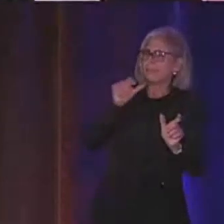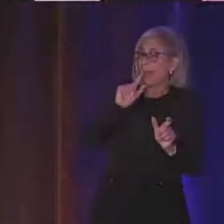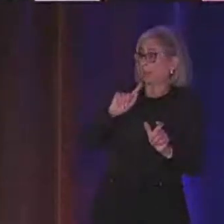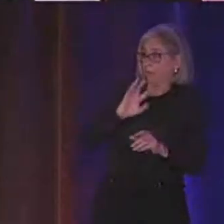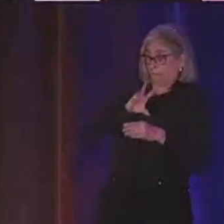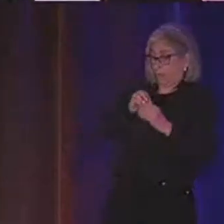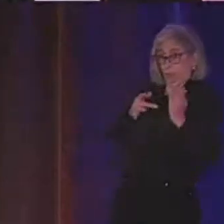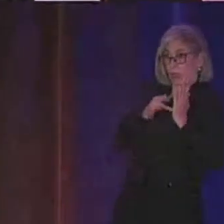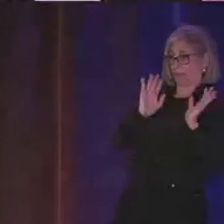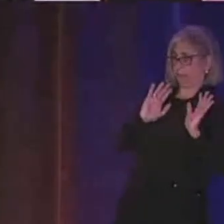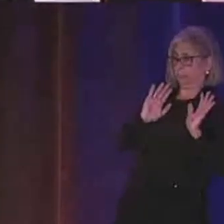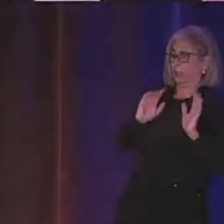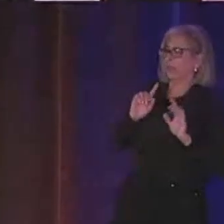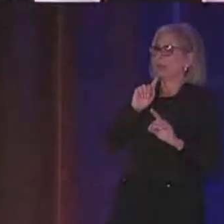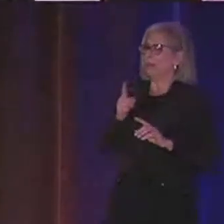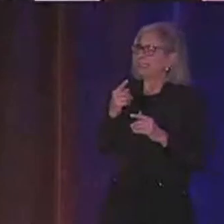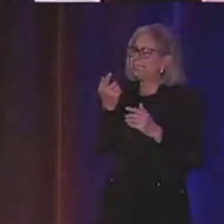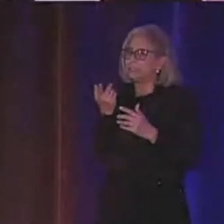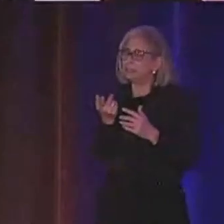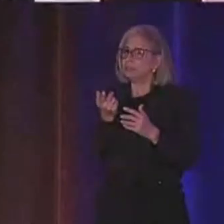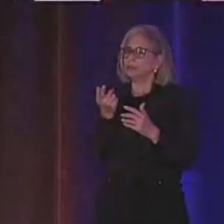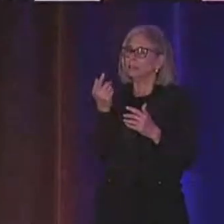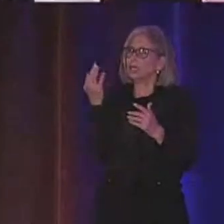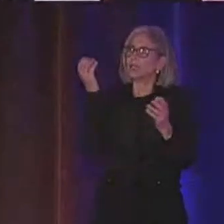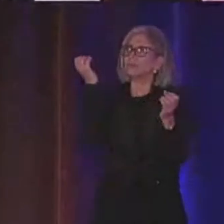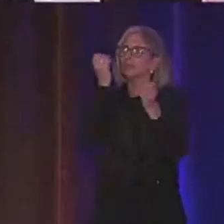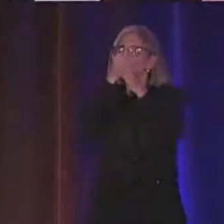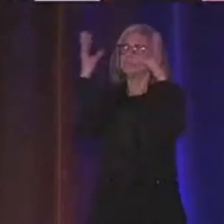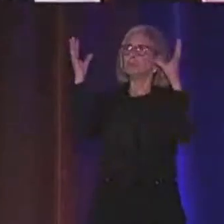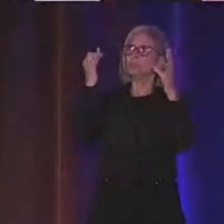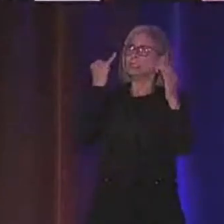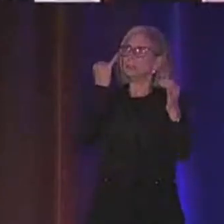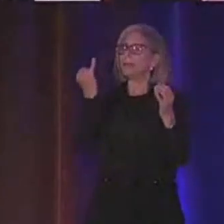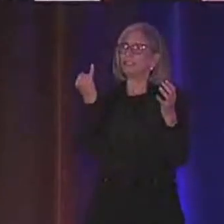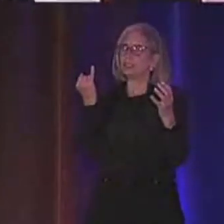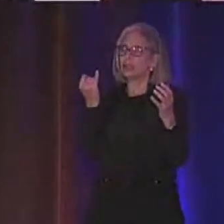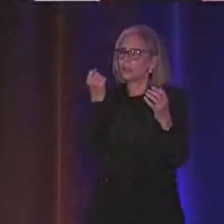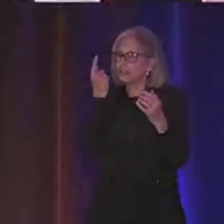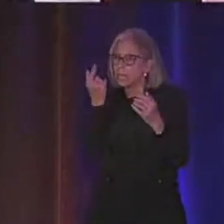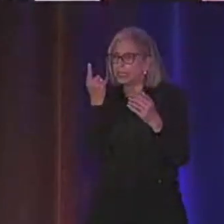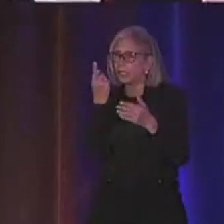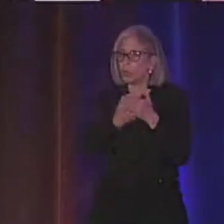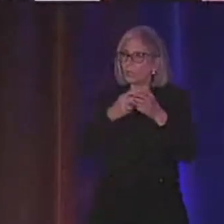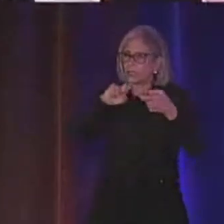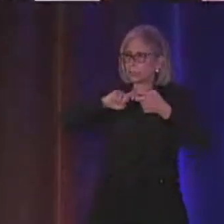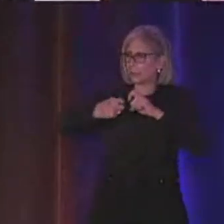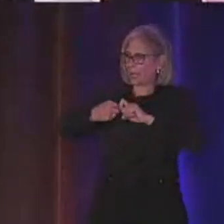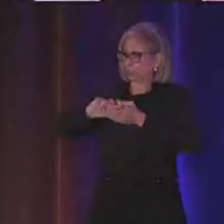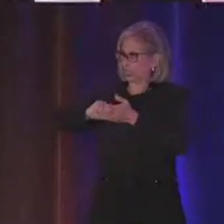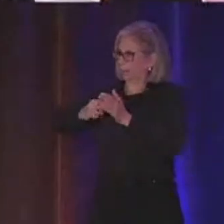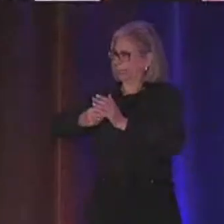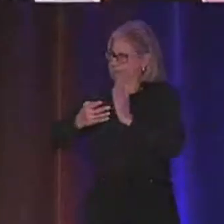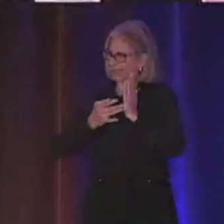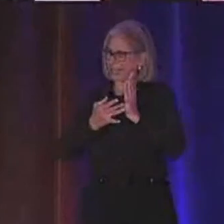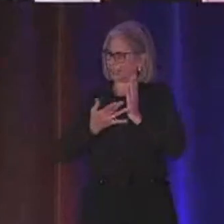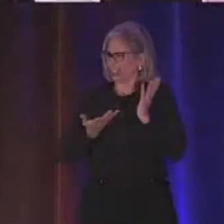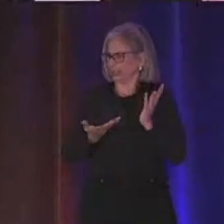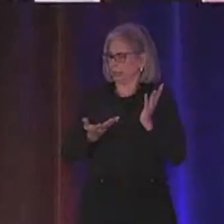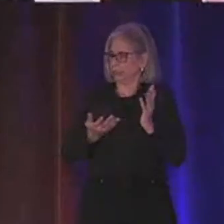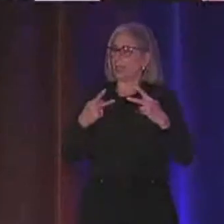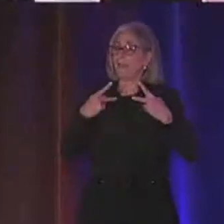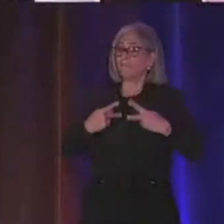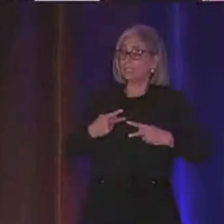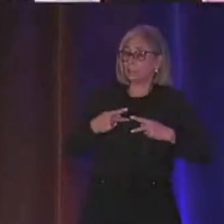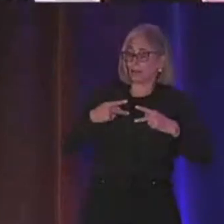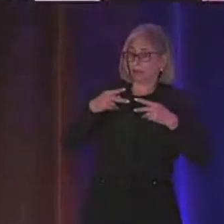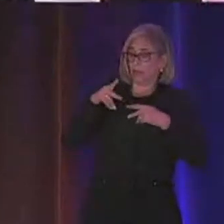tech. They had this very literal image in their mind's eye, when asking about what is blockchain technology, right? Of physical